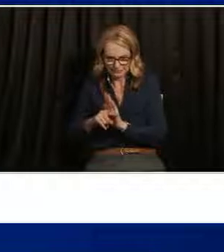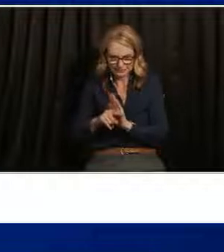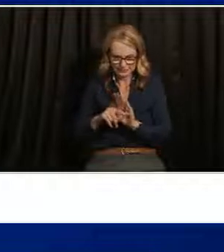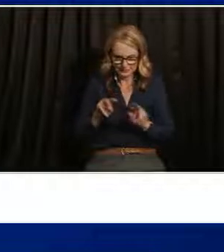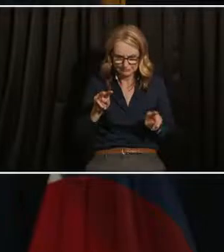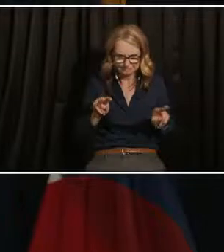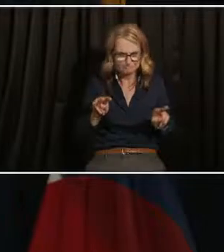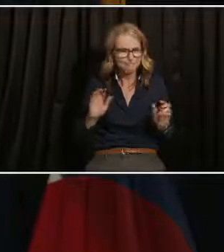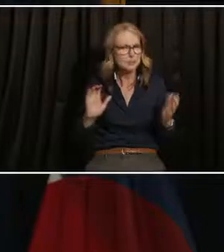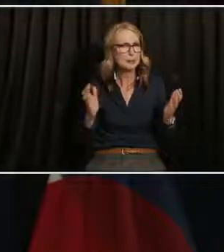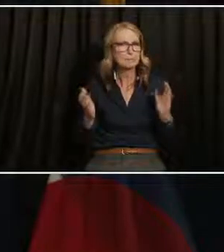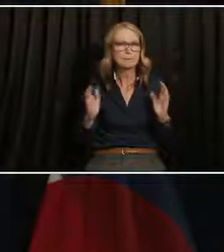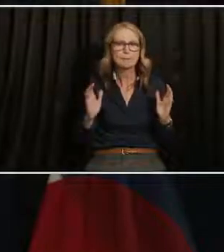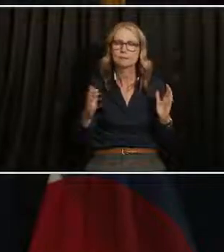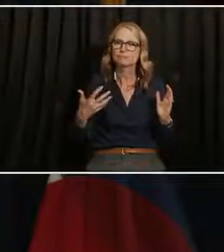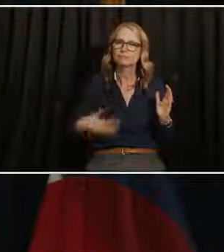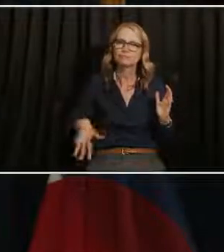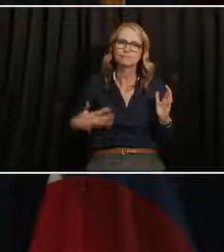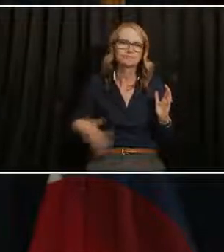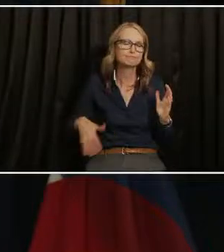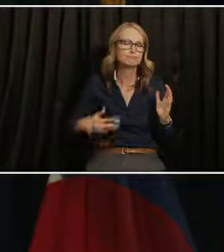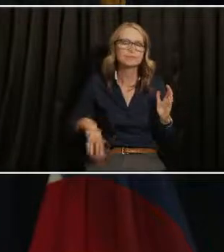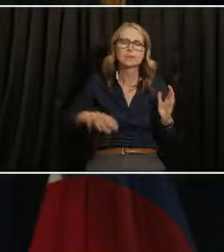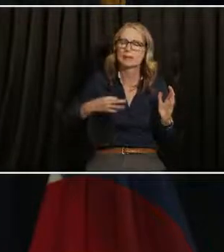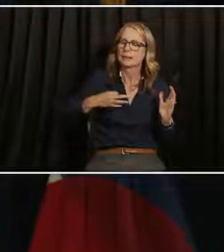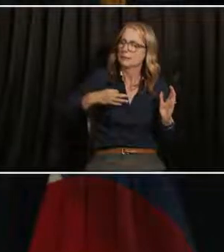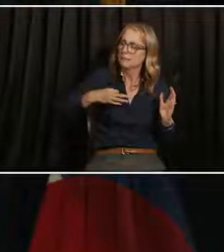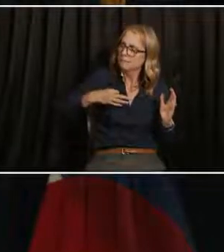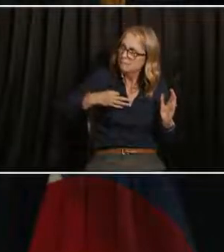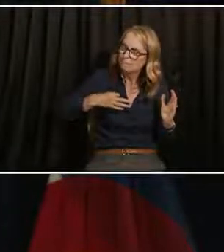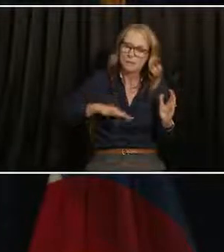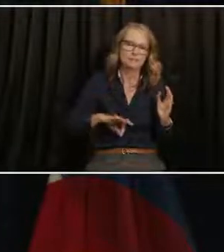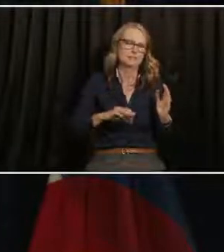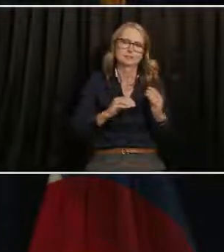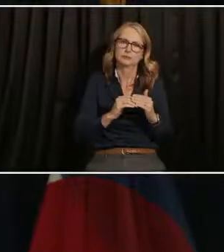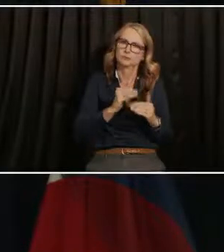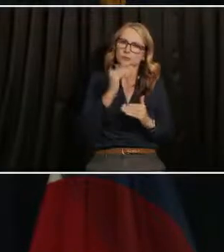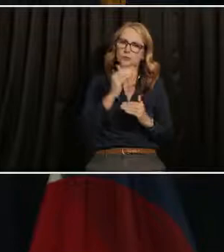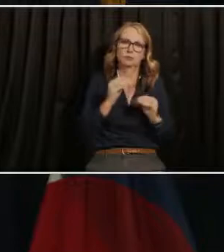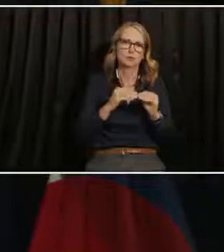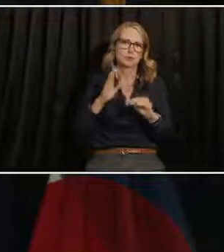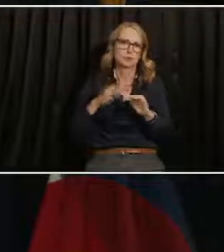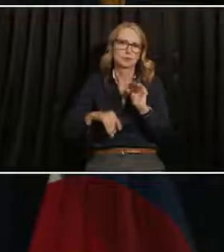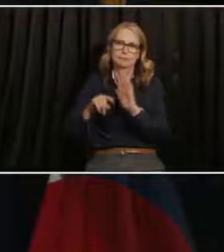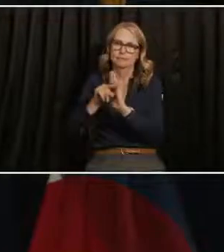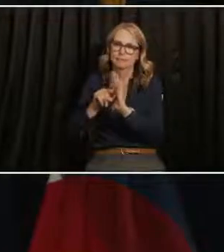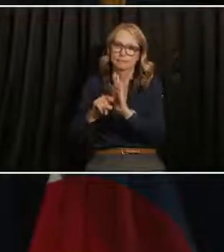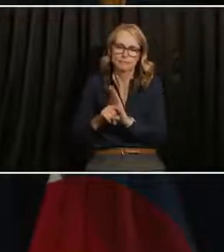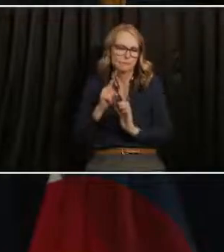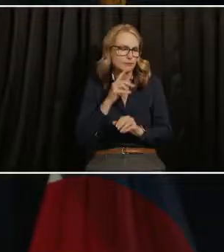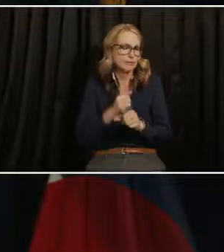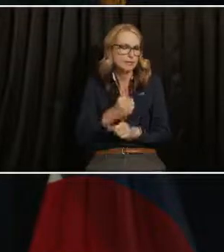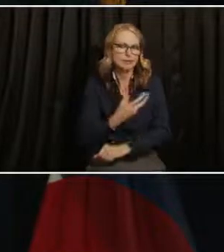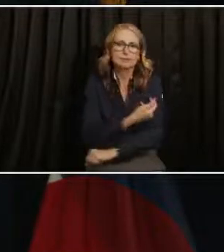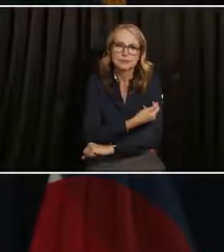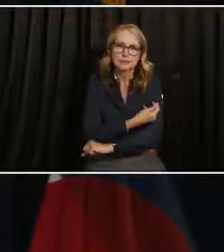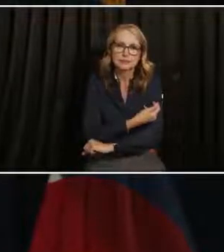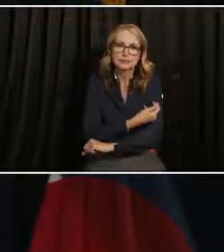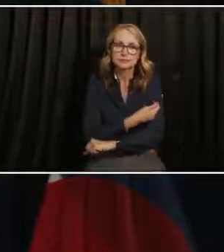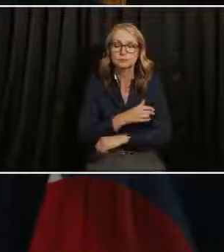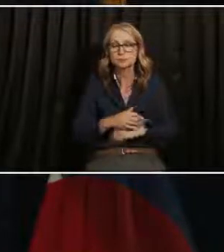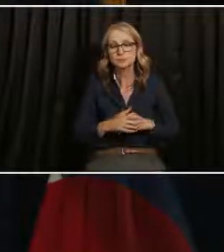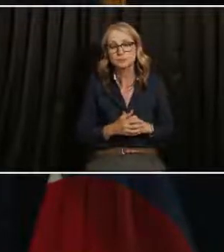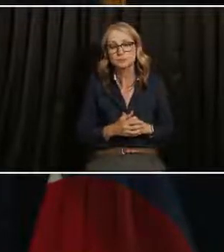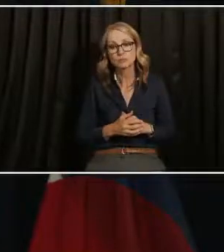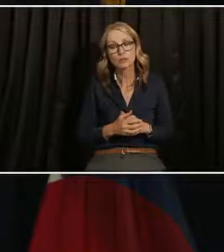even close. The benefits are tens of thousands to one of getting this vaccine. But in addition